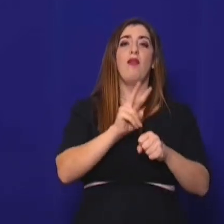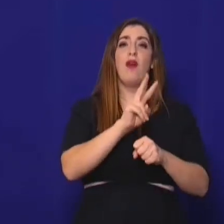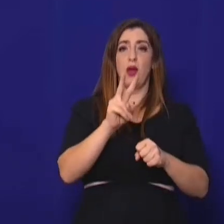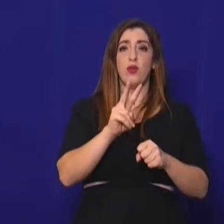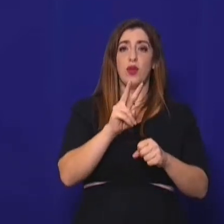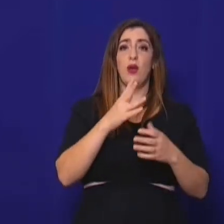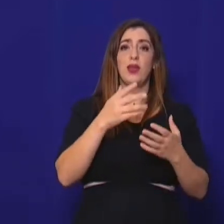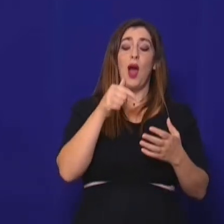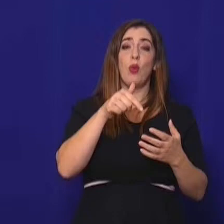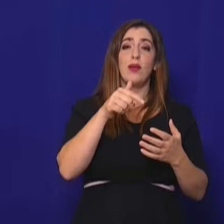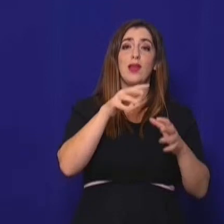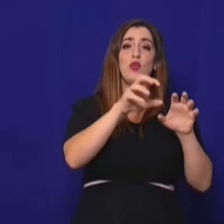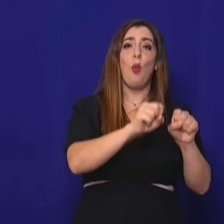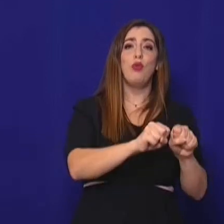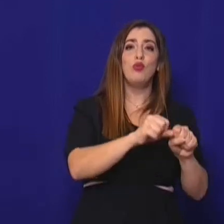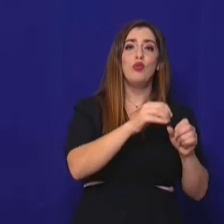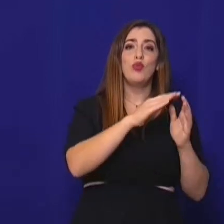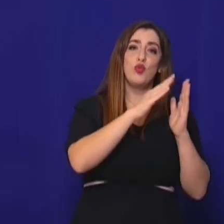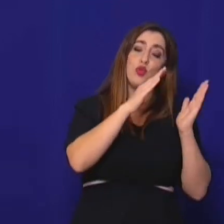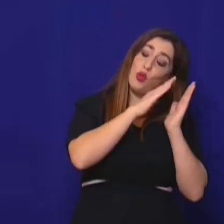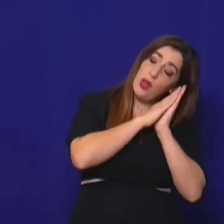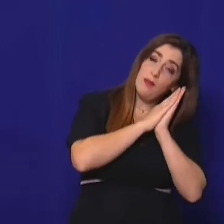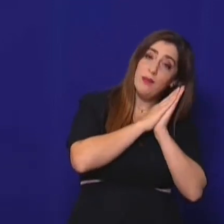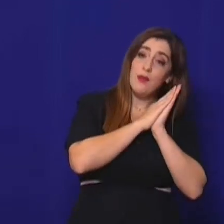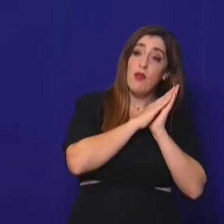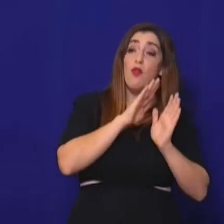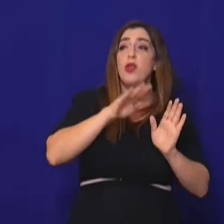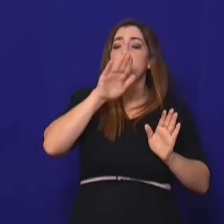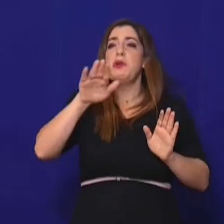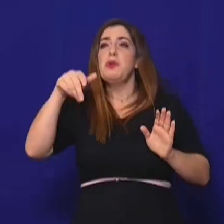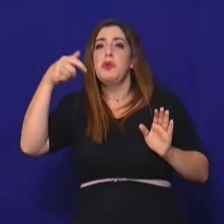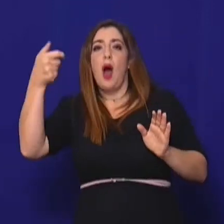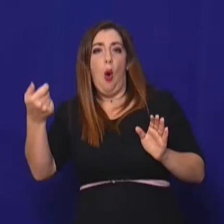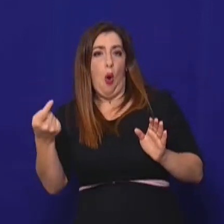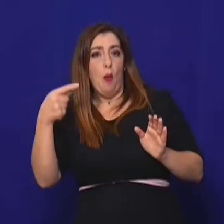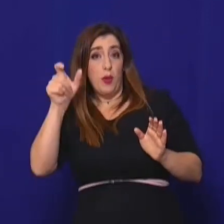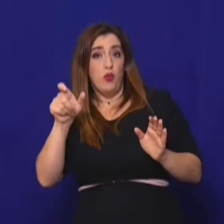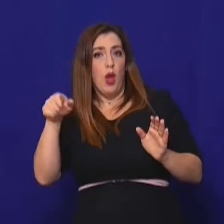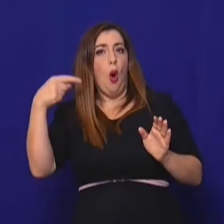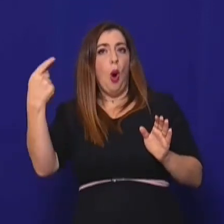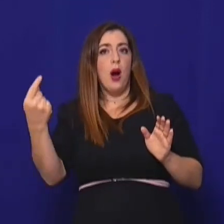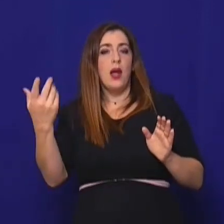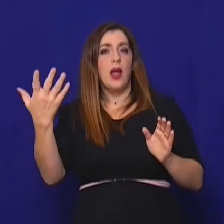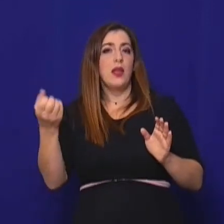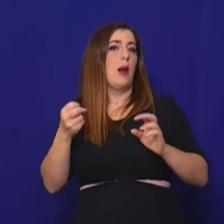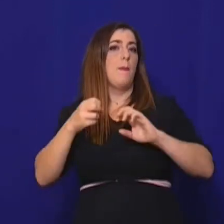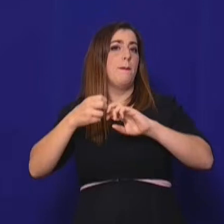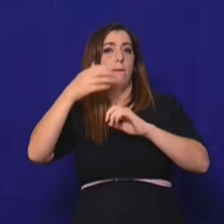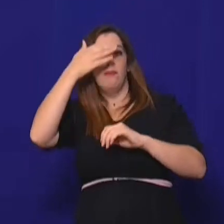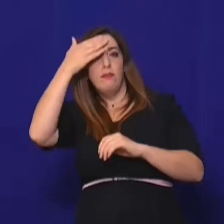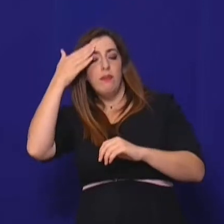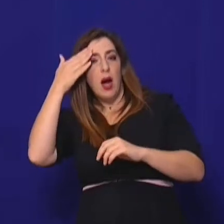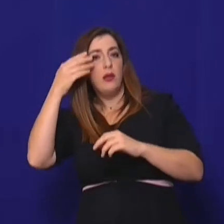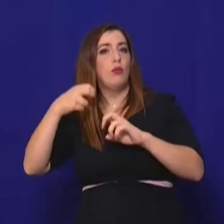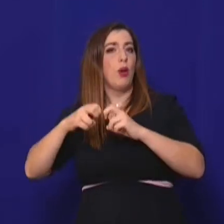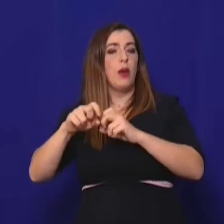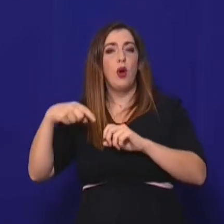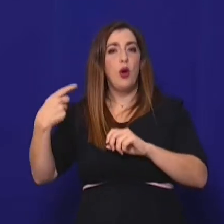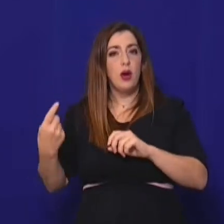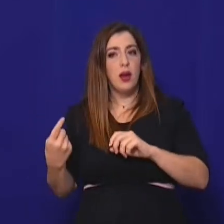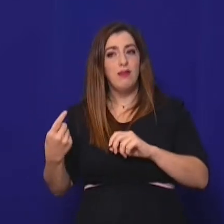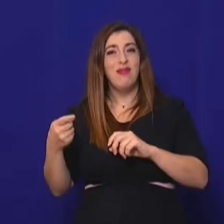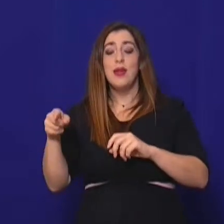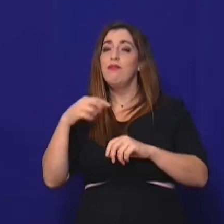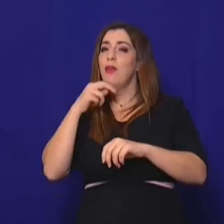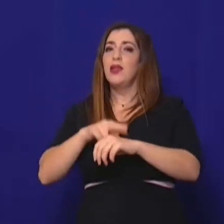il-mart ieħor xorta baqa' għaddej. Aħna komplejna nżidu s-sodod kemm nistgħu, però iżjed mal-poplu